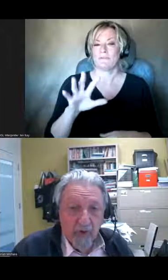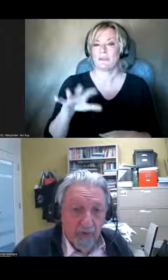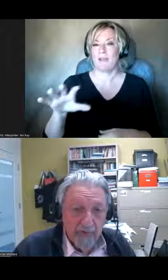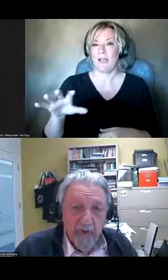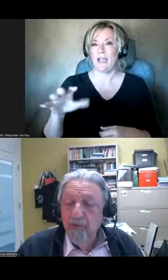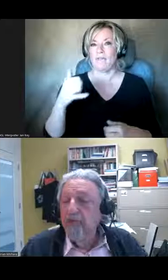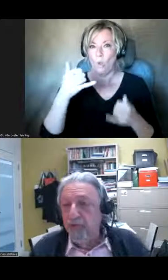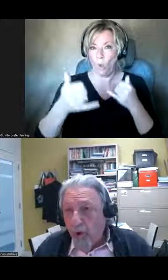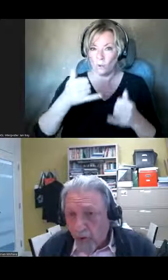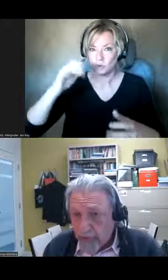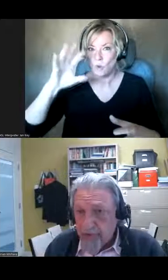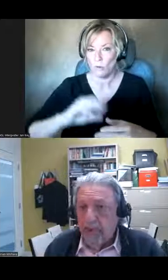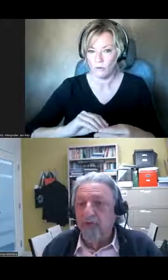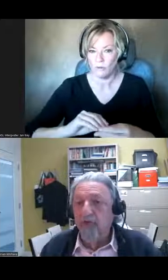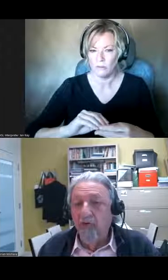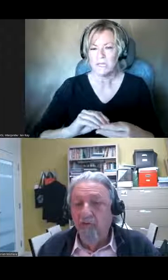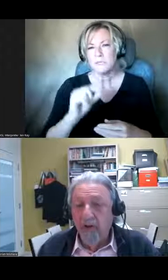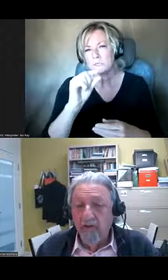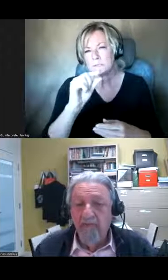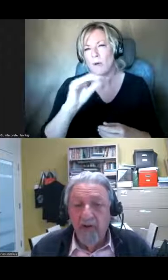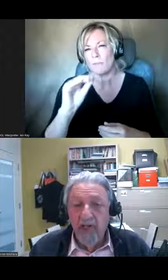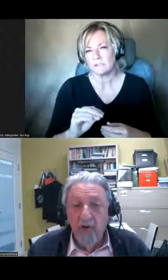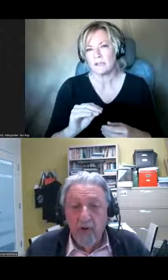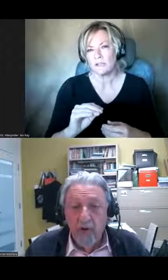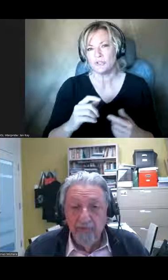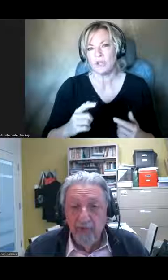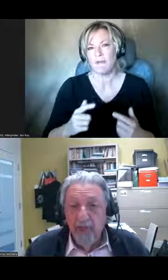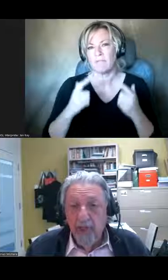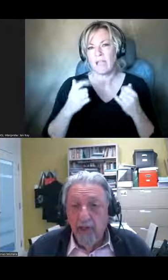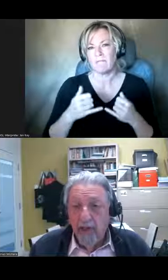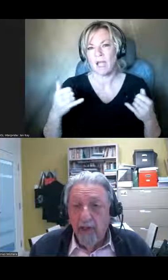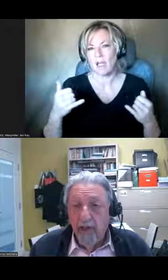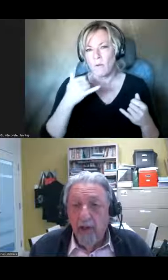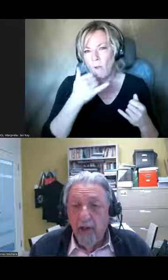11,255 calls. There's a small percentage of Lifeline calls,